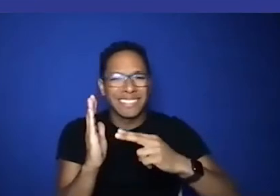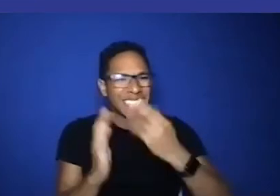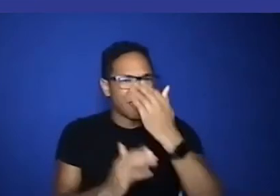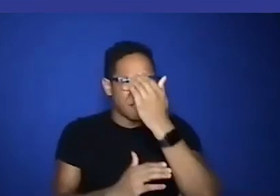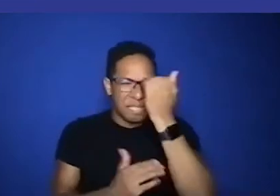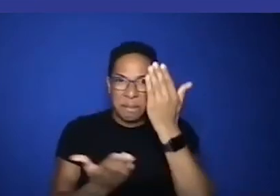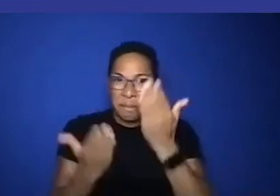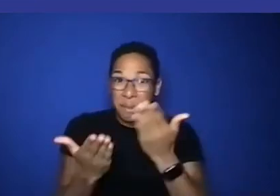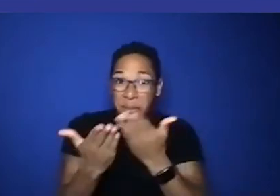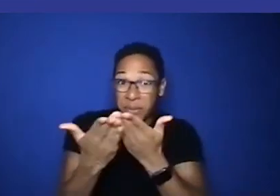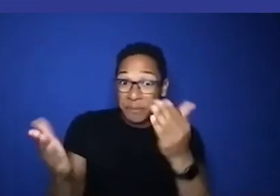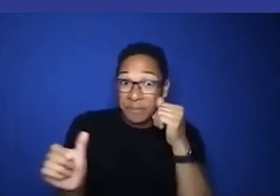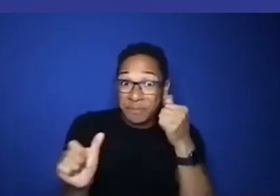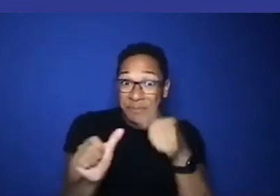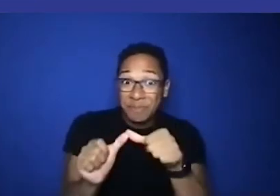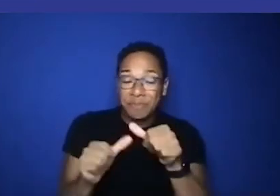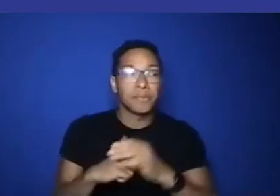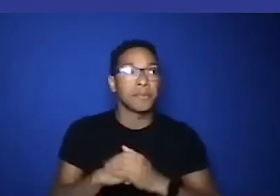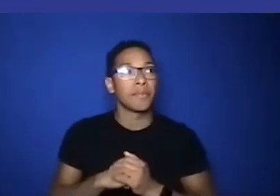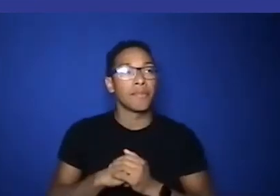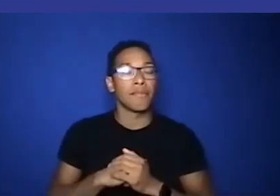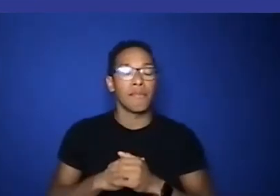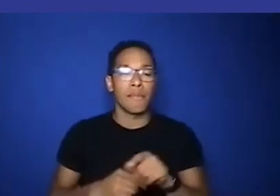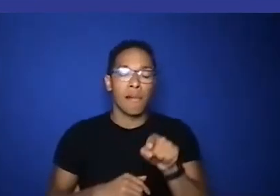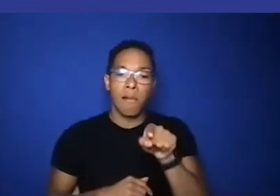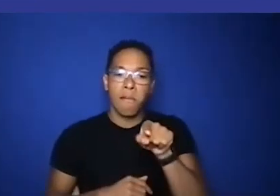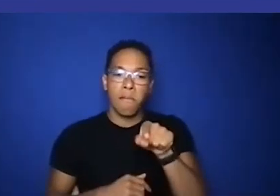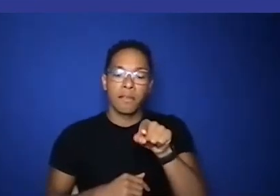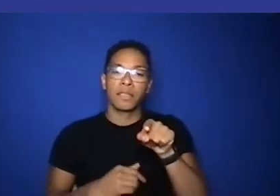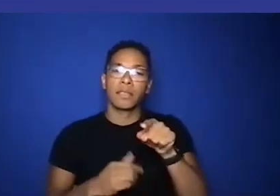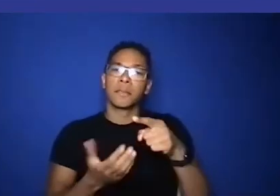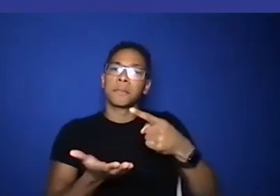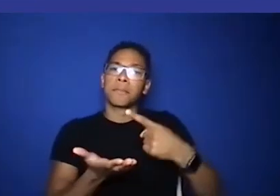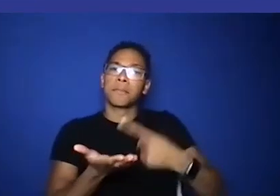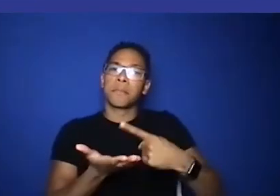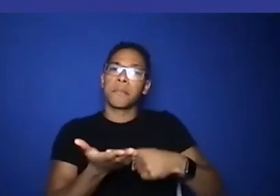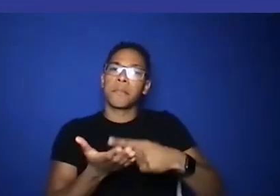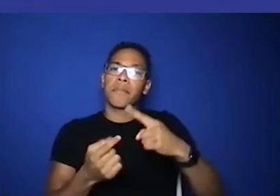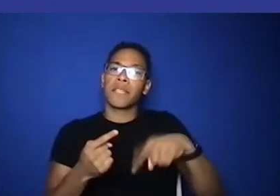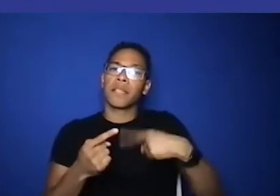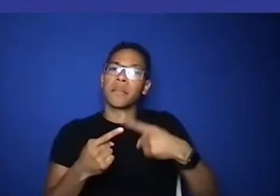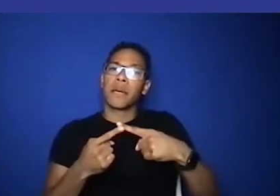where there's a discussion about saving